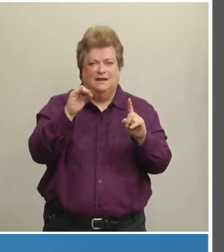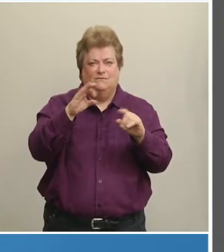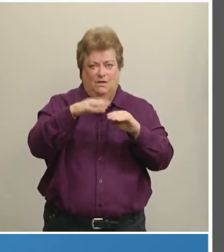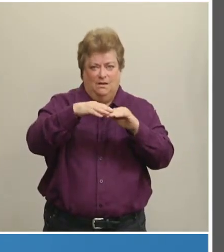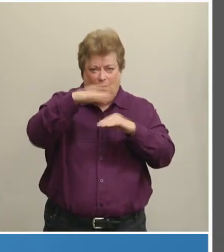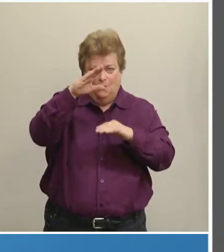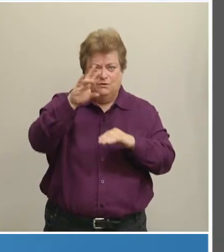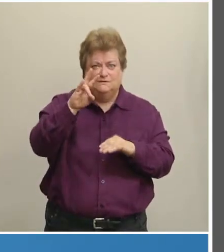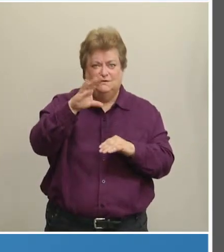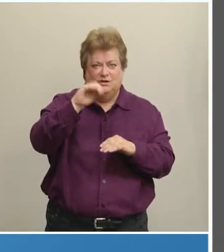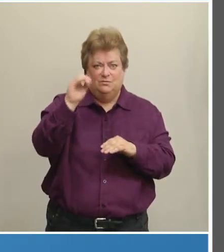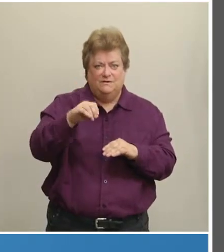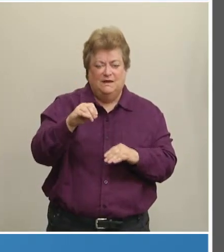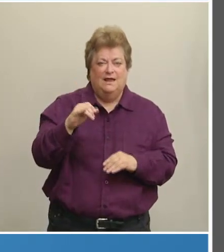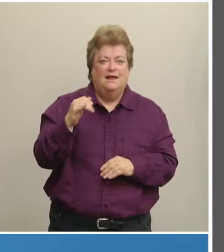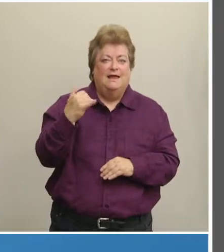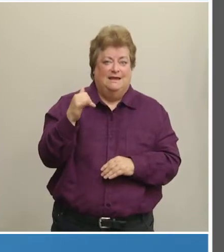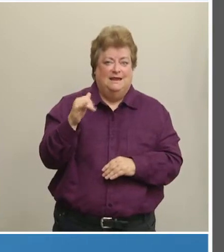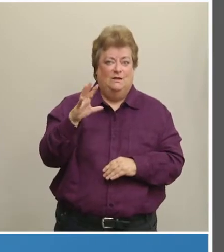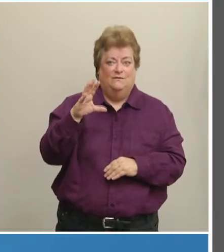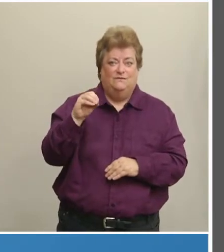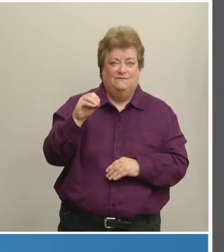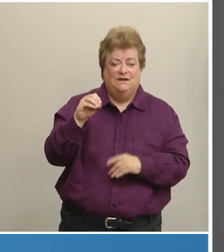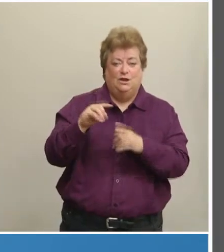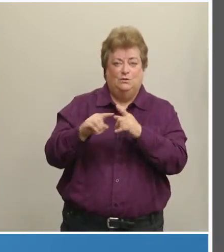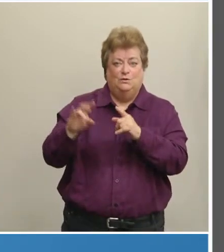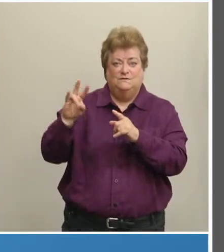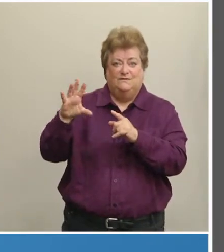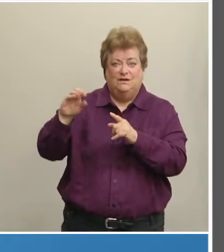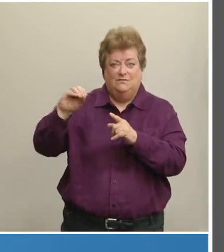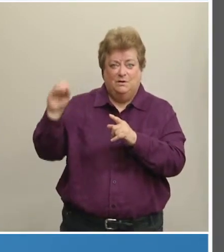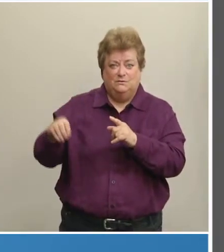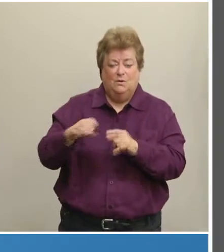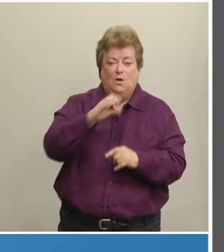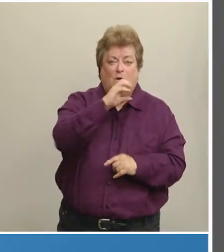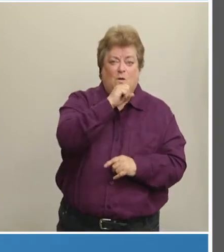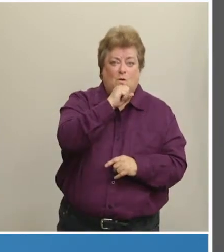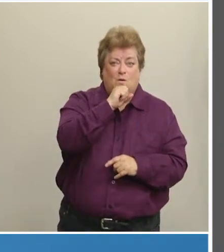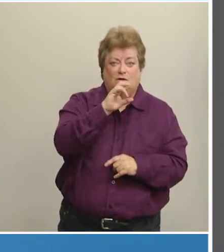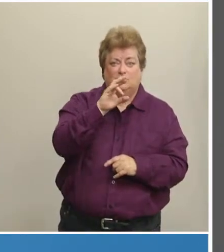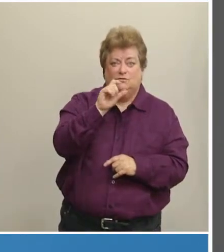or more. Yellow is 50% to 75%, orange is